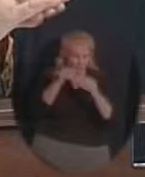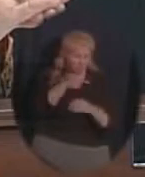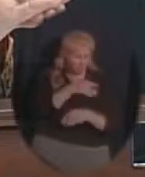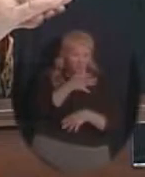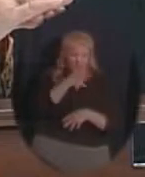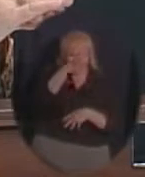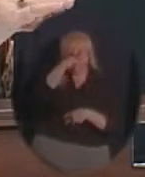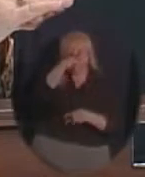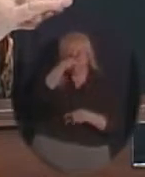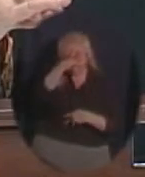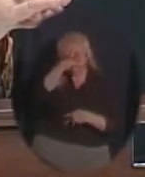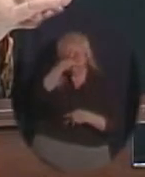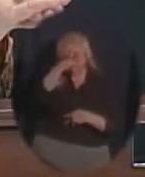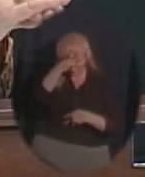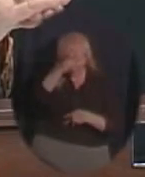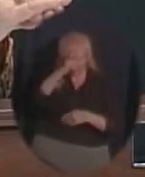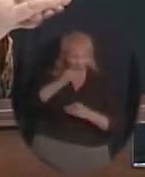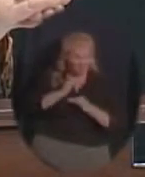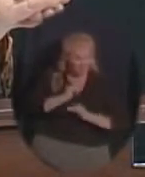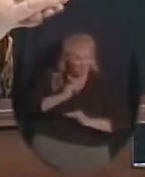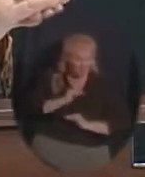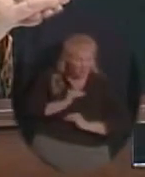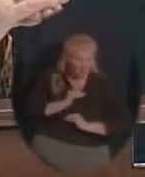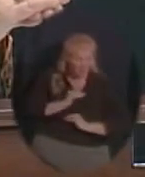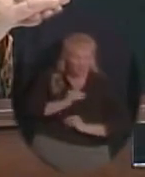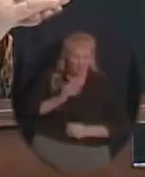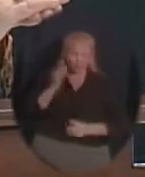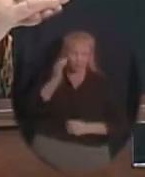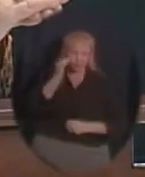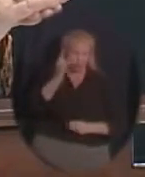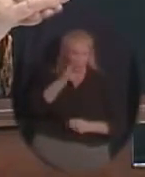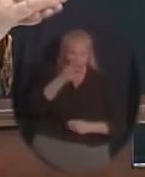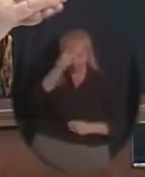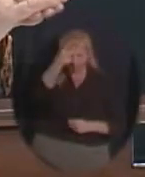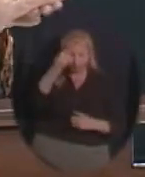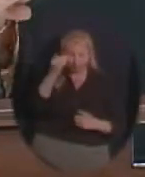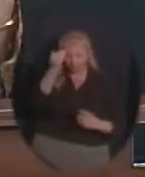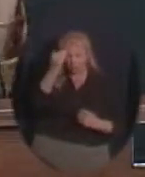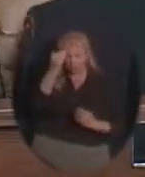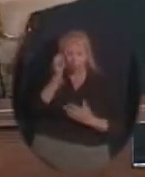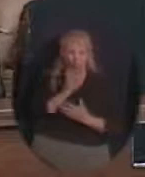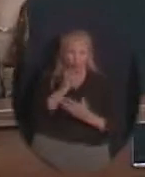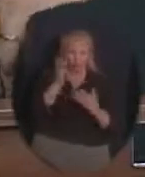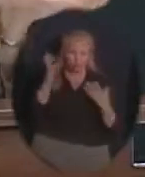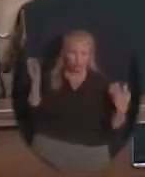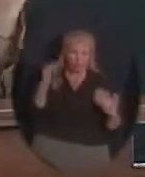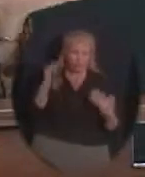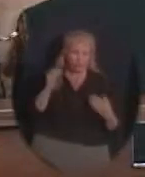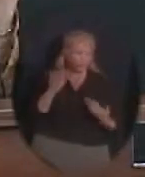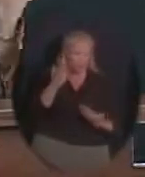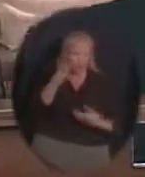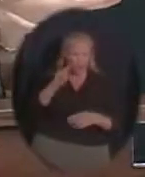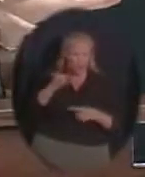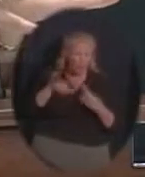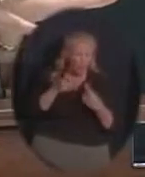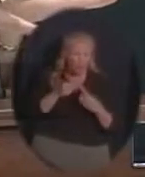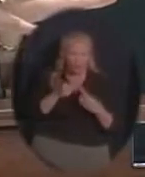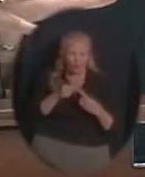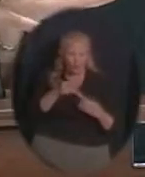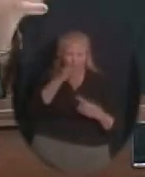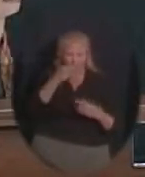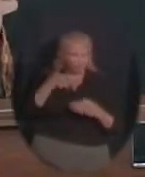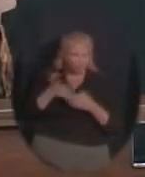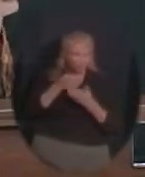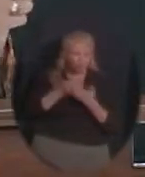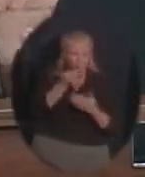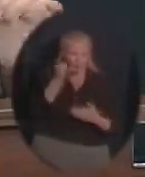program satisfied? Parents can tell a lot when kids come home at night, and whether they feel like they're interested, excited, energized, motivated